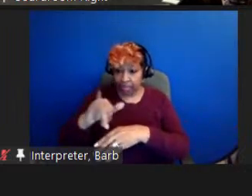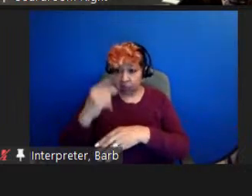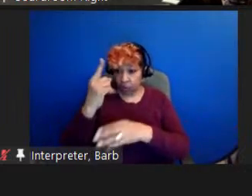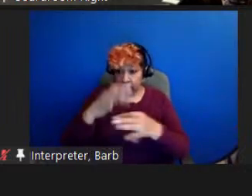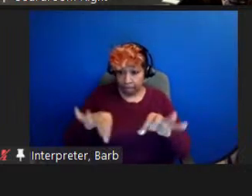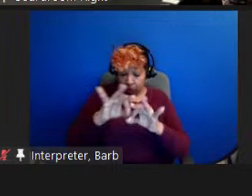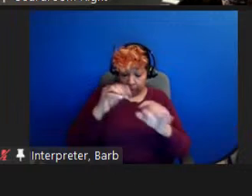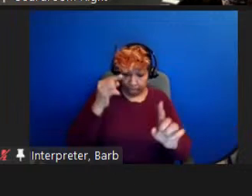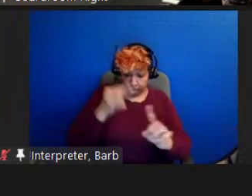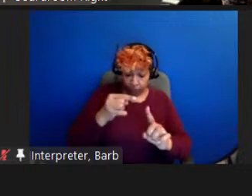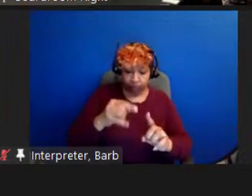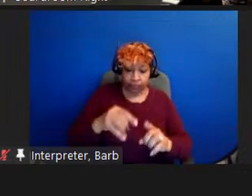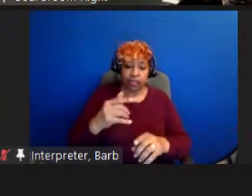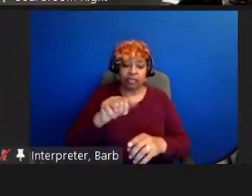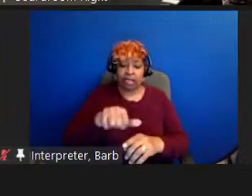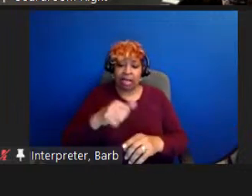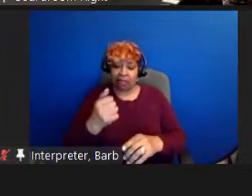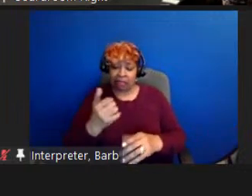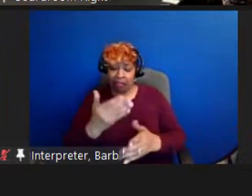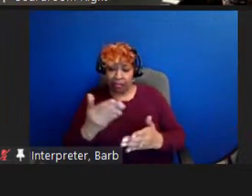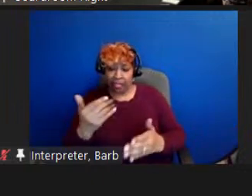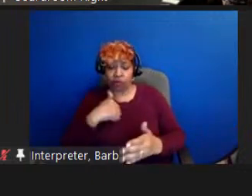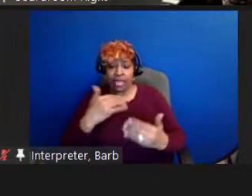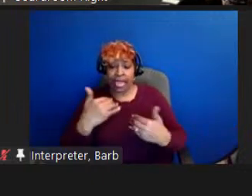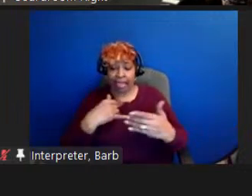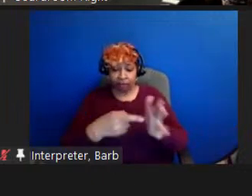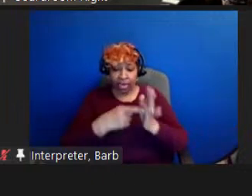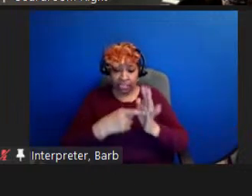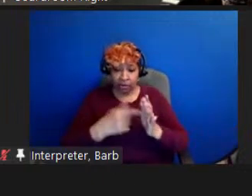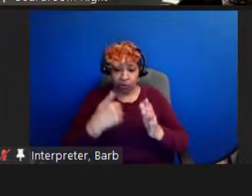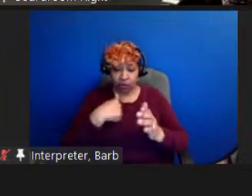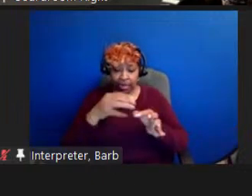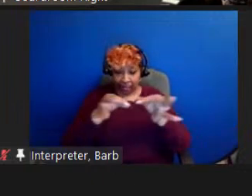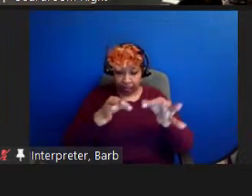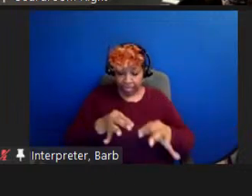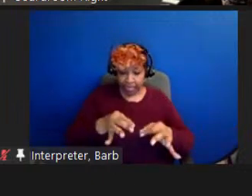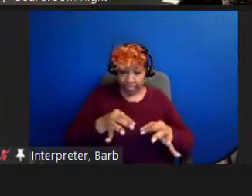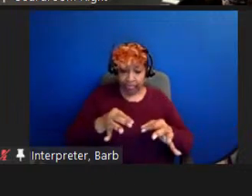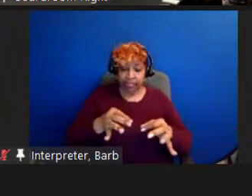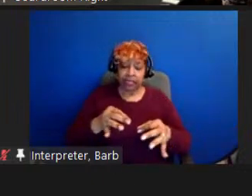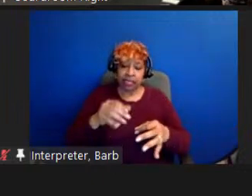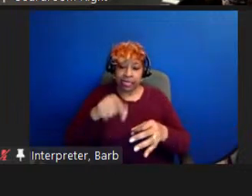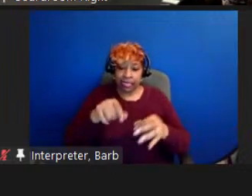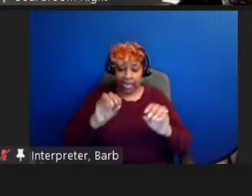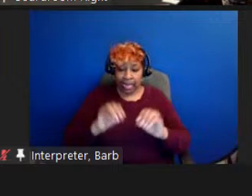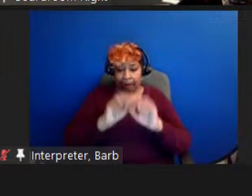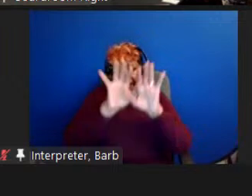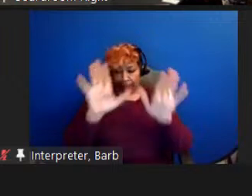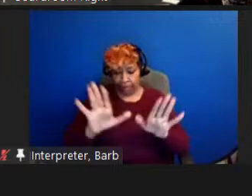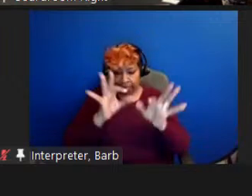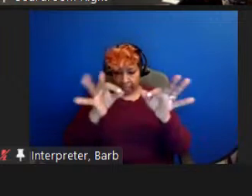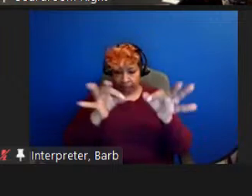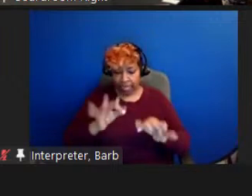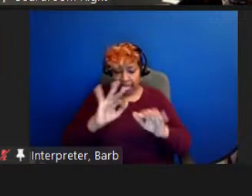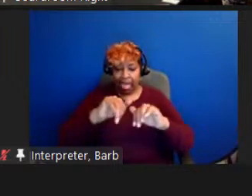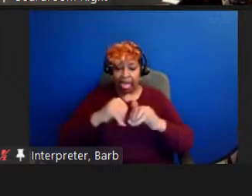key point is we do have criteria that we've laid out in the ordinance that does pretty clearly lay out how companies are going to